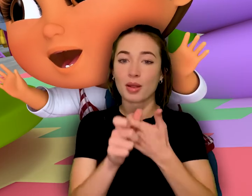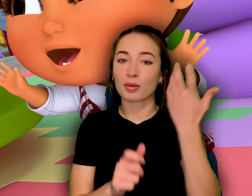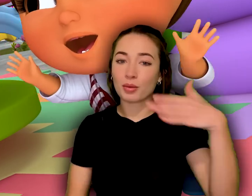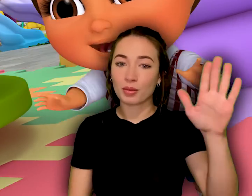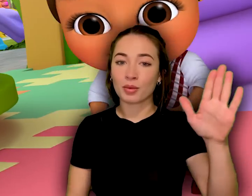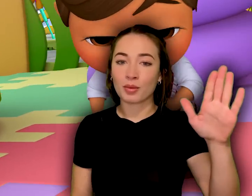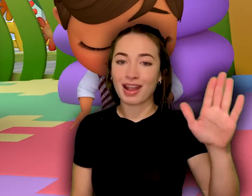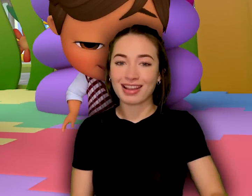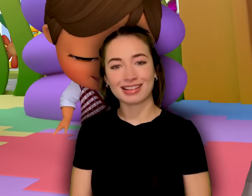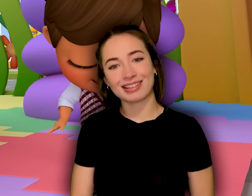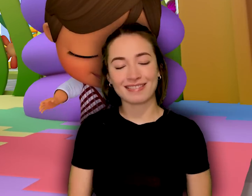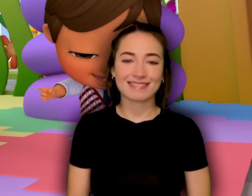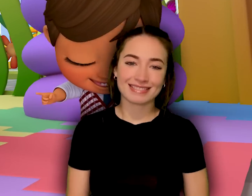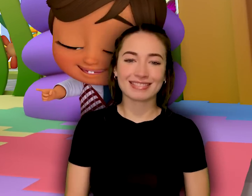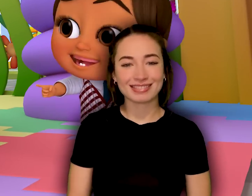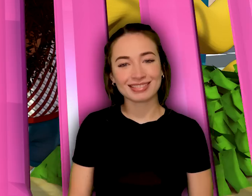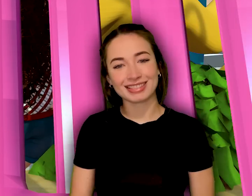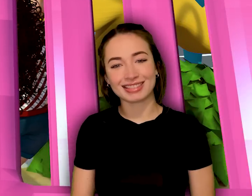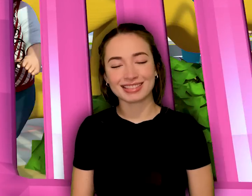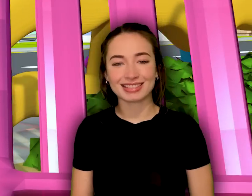run run run